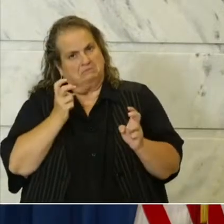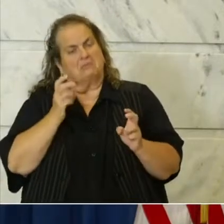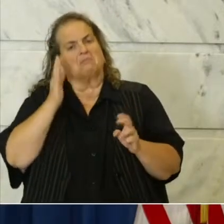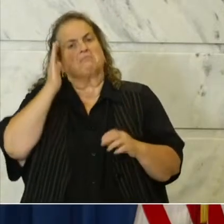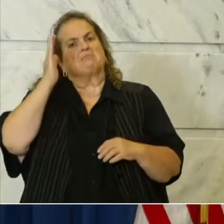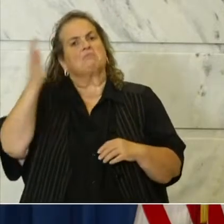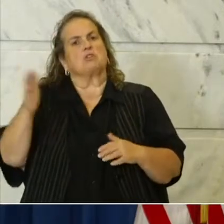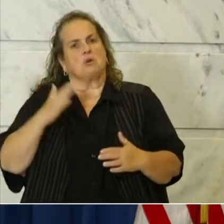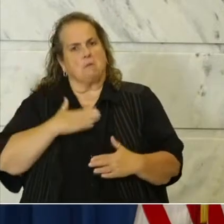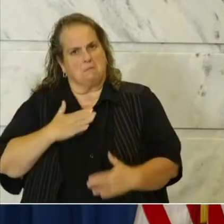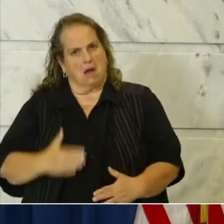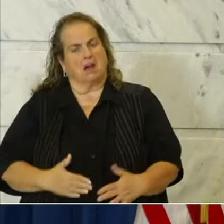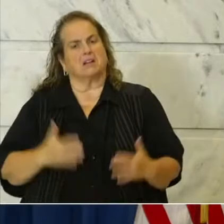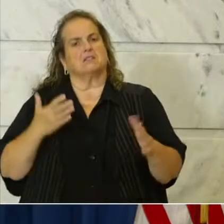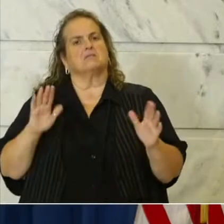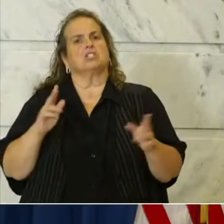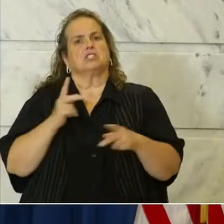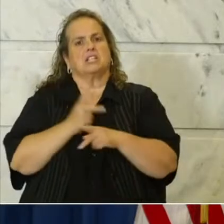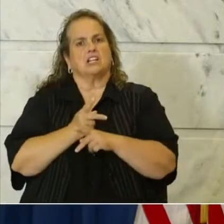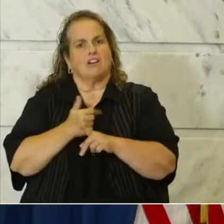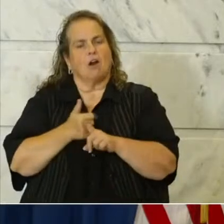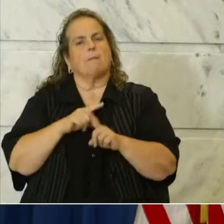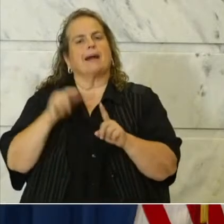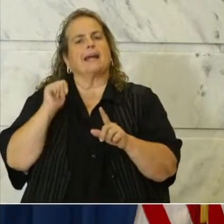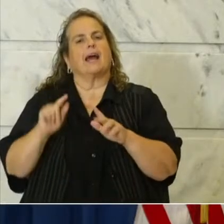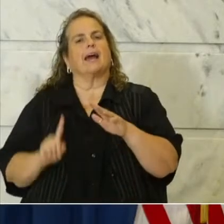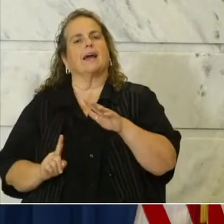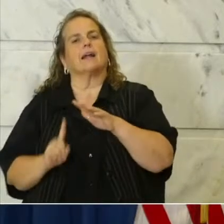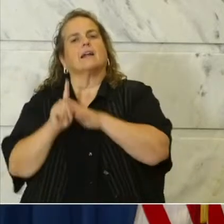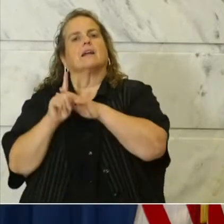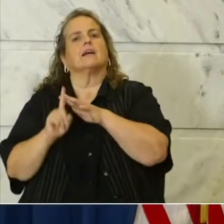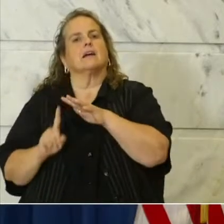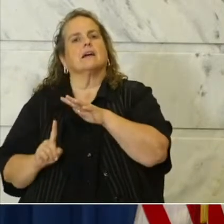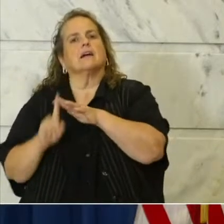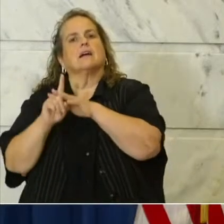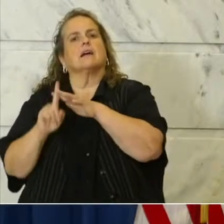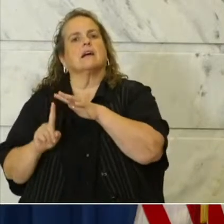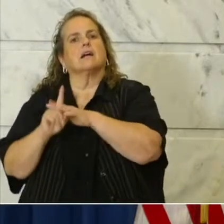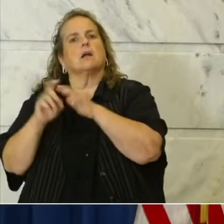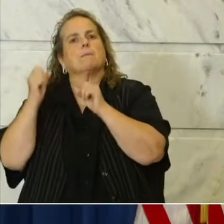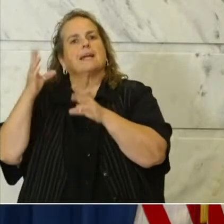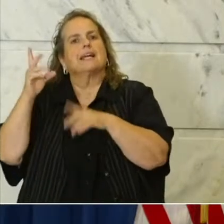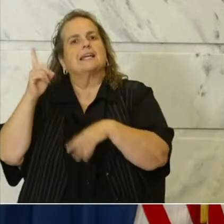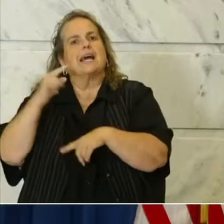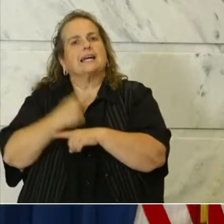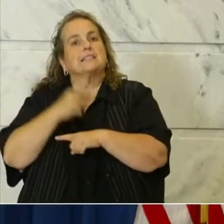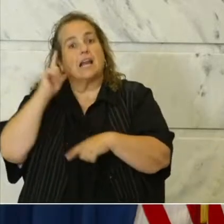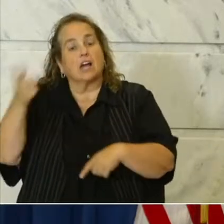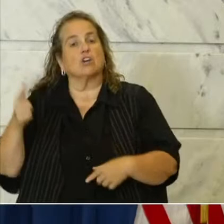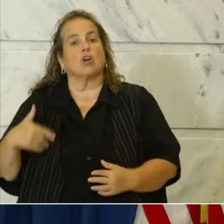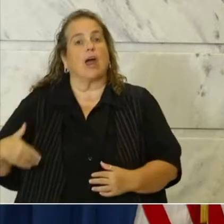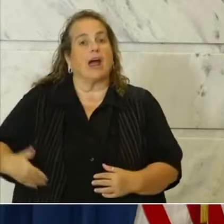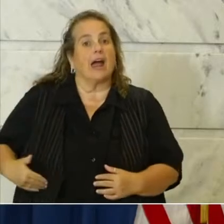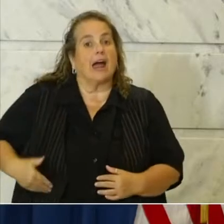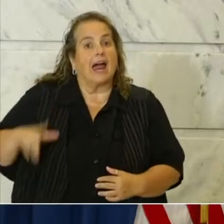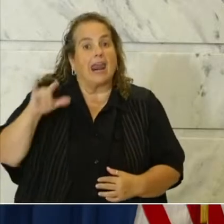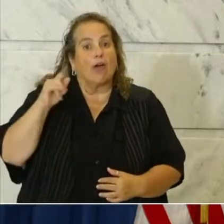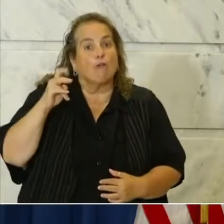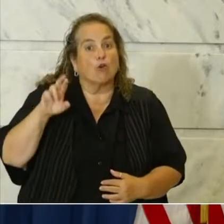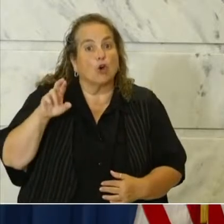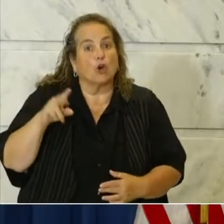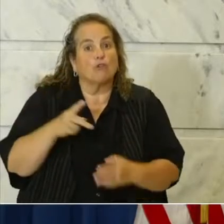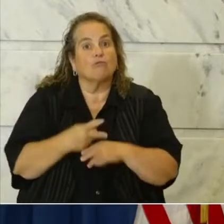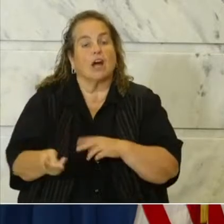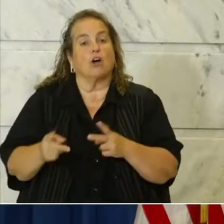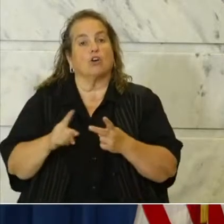compensates for it and takes care of it, but it can reemerge decades later and cause cirrhosis, liver failure, and liver cancer. And